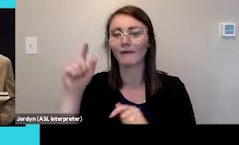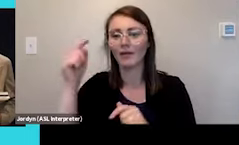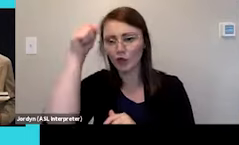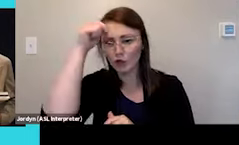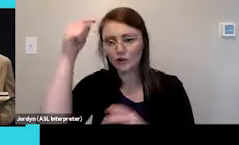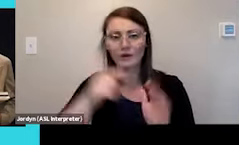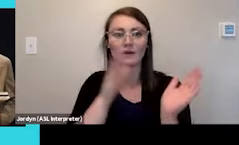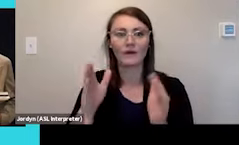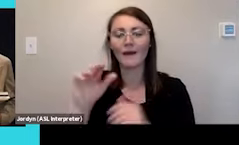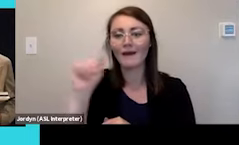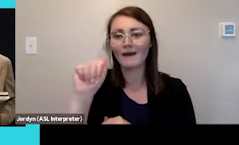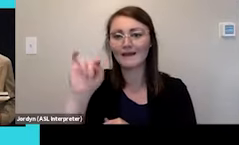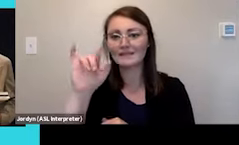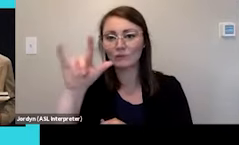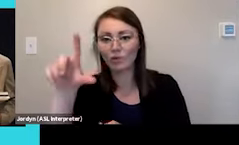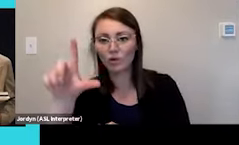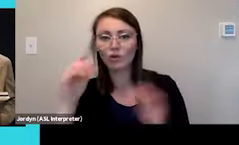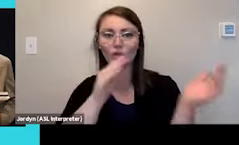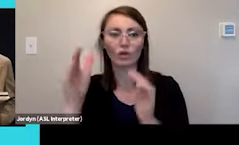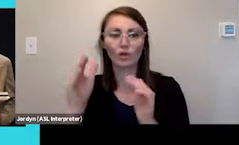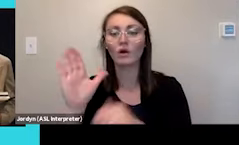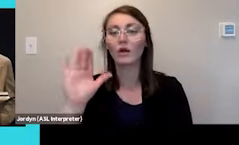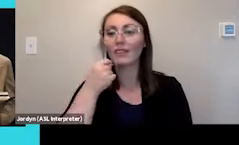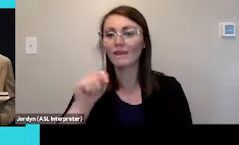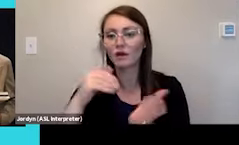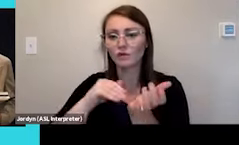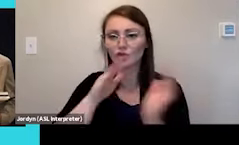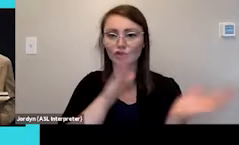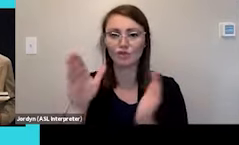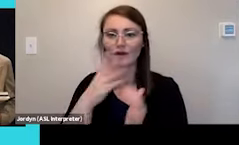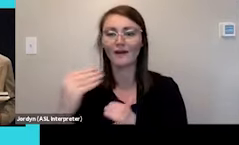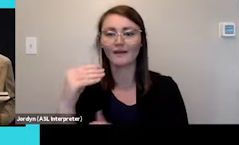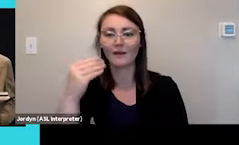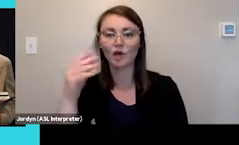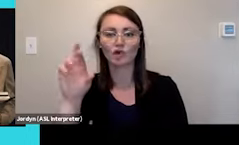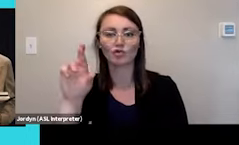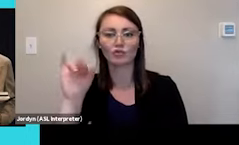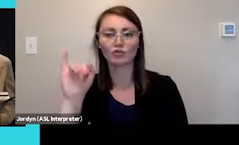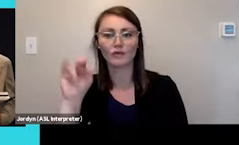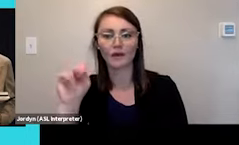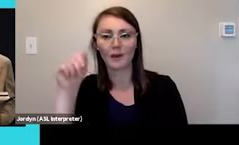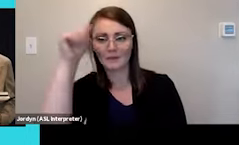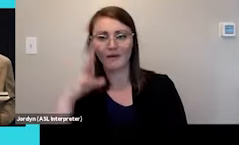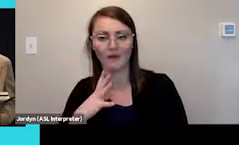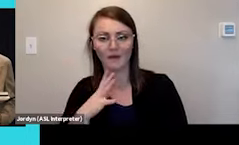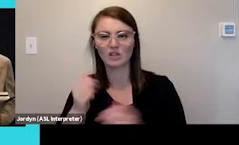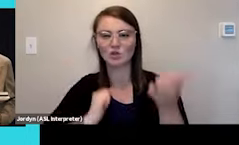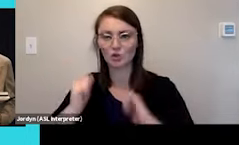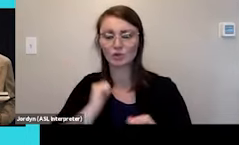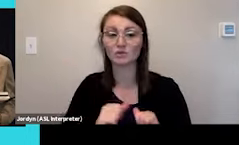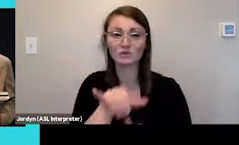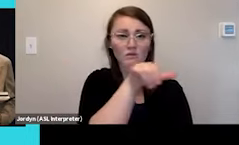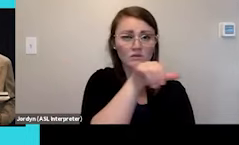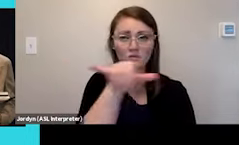and Rain Man. And what do these folks have in common? The first thing that jumps out to me is